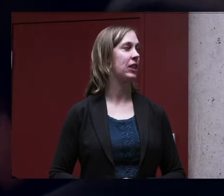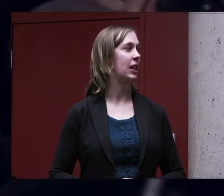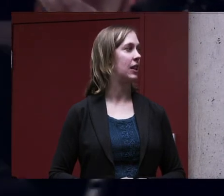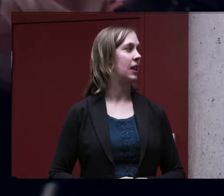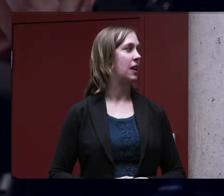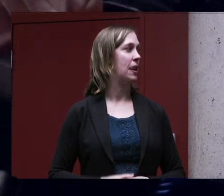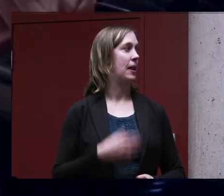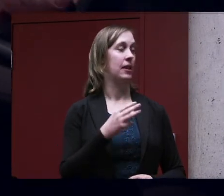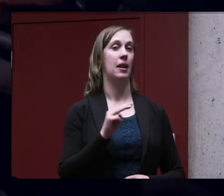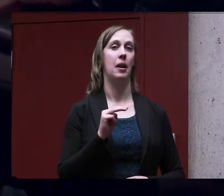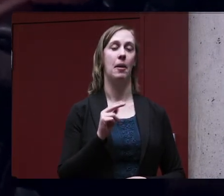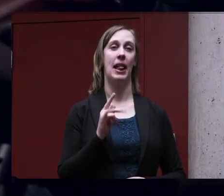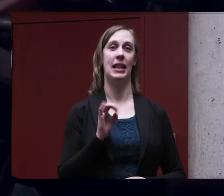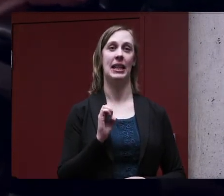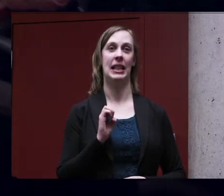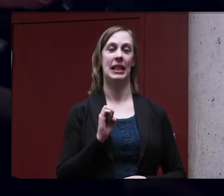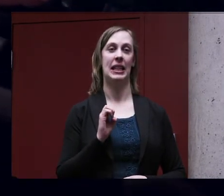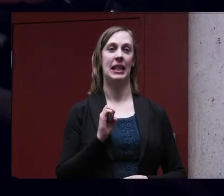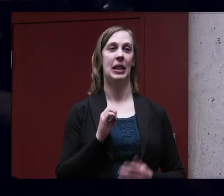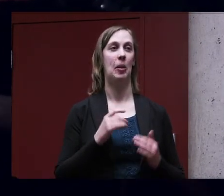Went on to bigger and better things.